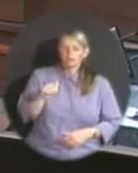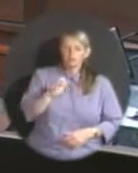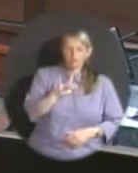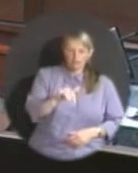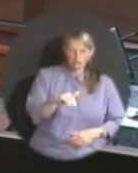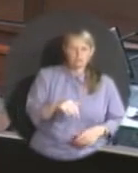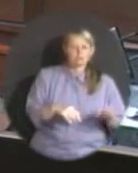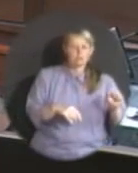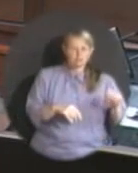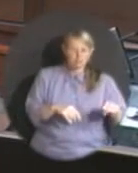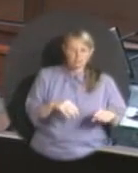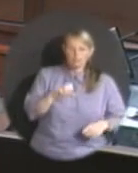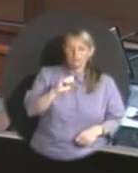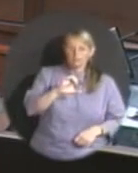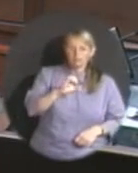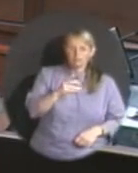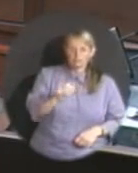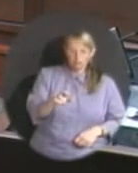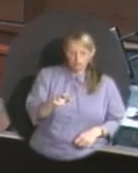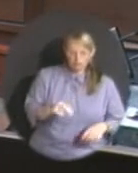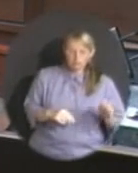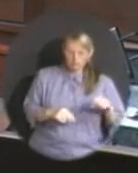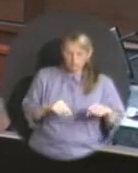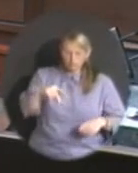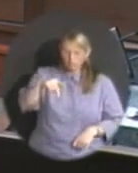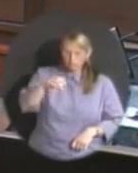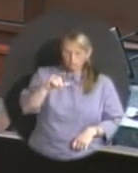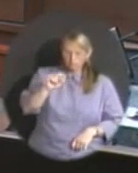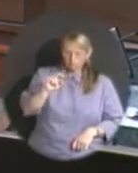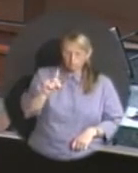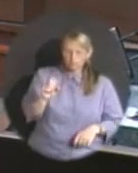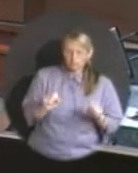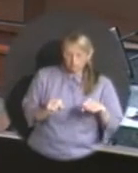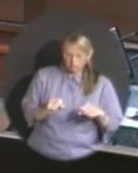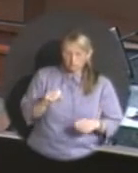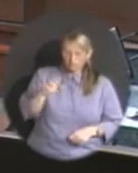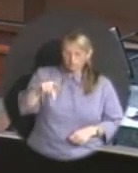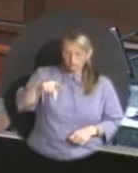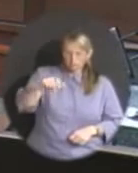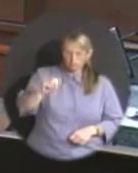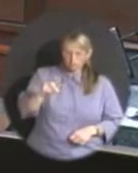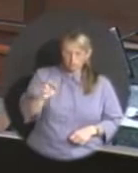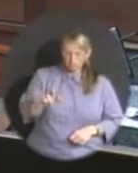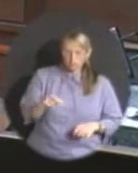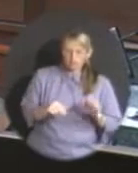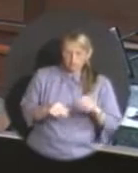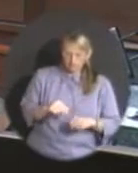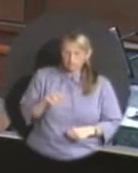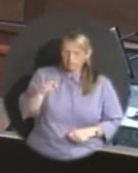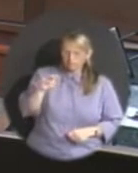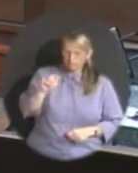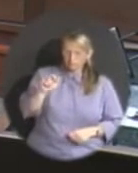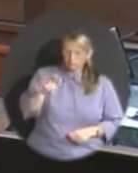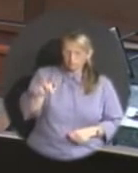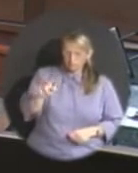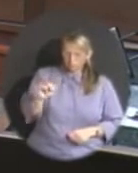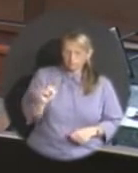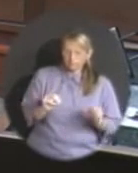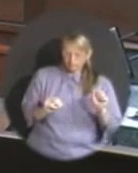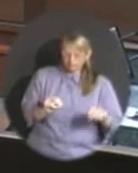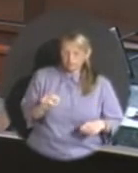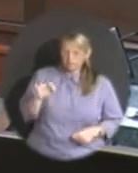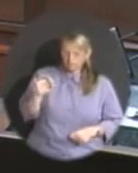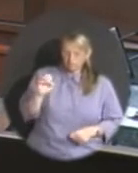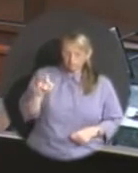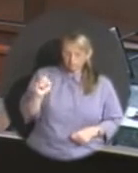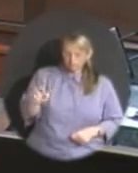Mr. Shear? Yes. Mr. Poland? Yes. Mr. Parker? Yes. Mrs. Martin? Yes. Mrs. Felter? Yes.